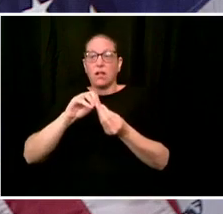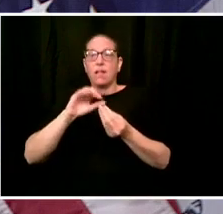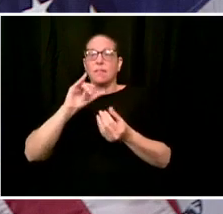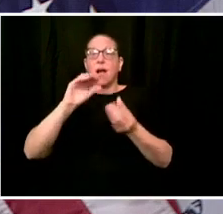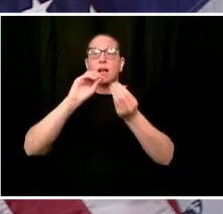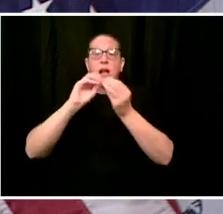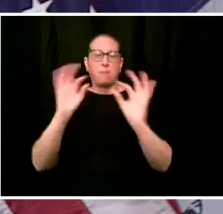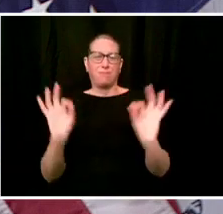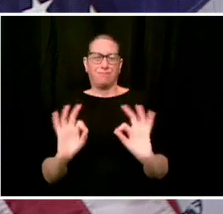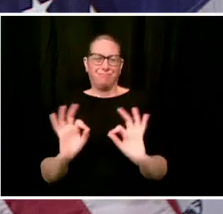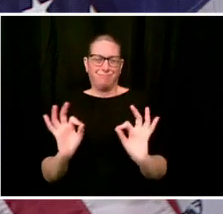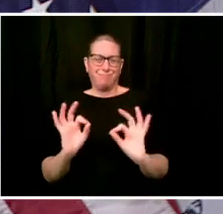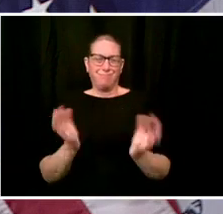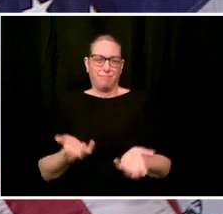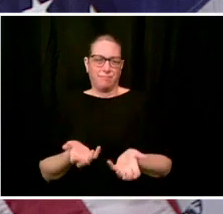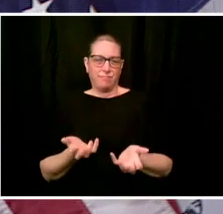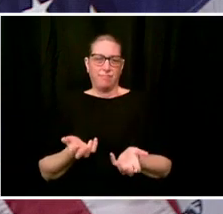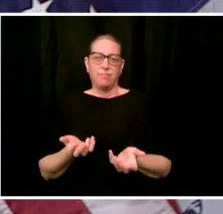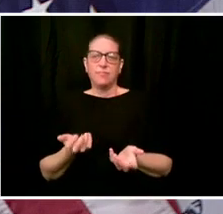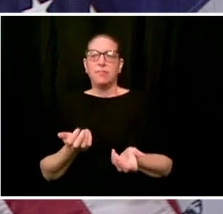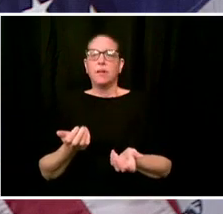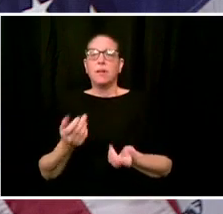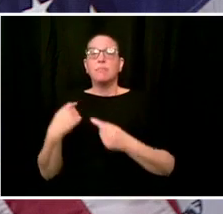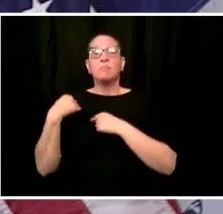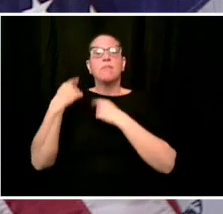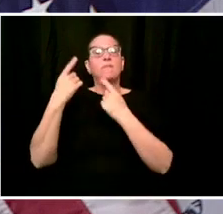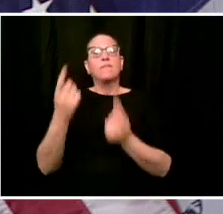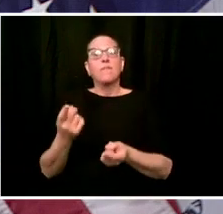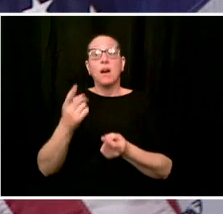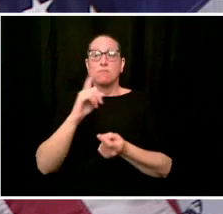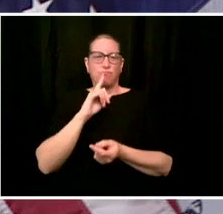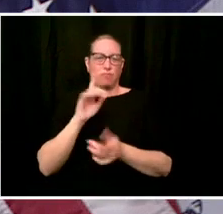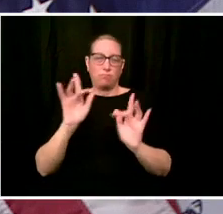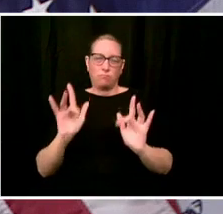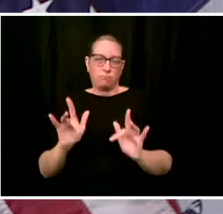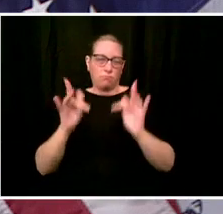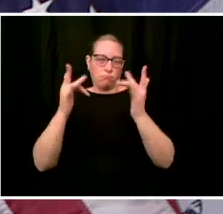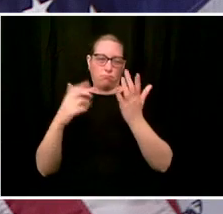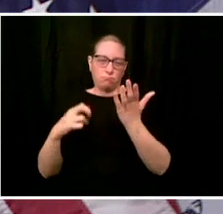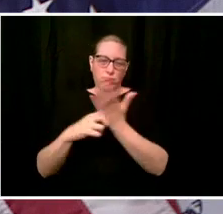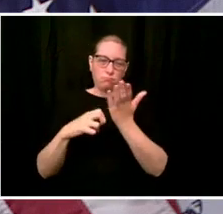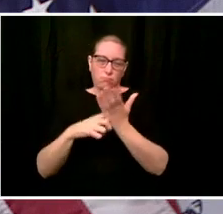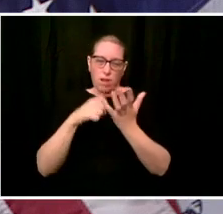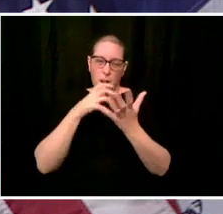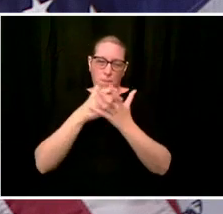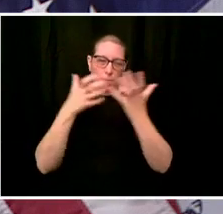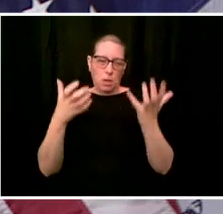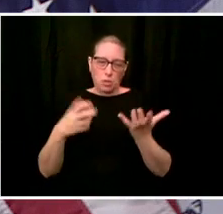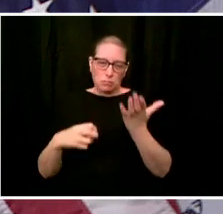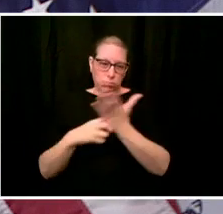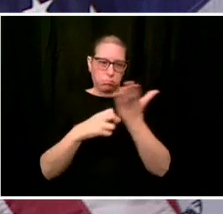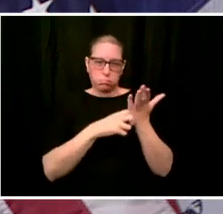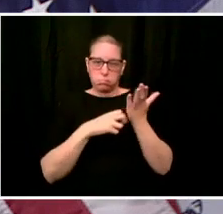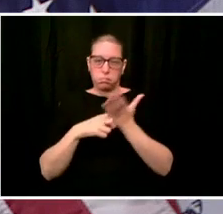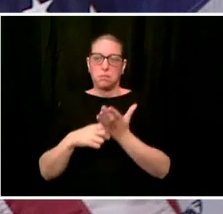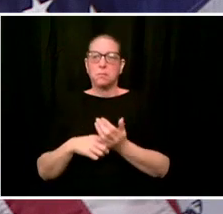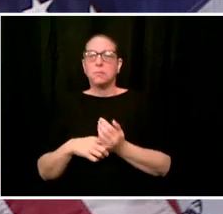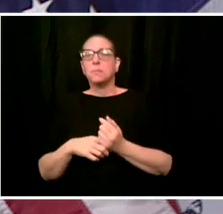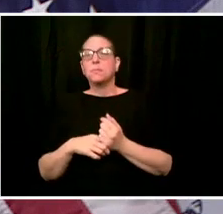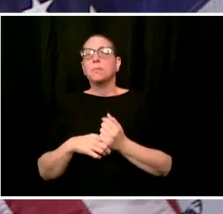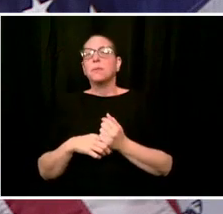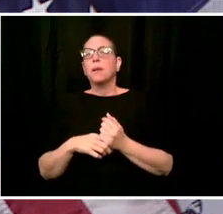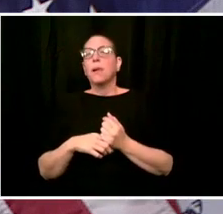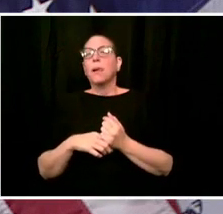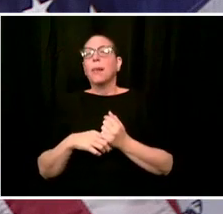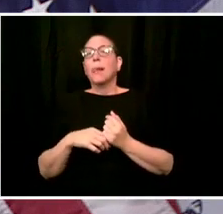last saw was basically mid-March to beginning of May. The time when this city has gone through so much.